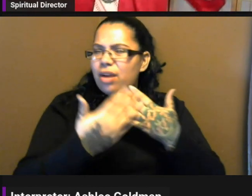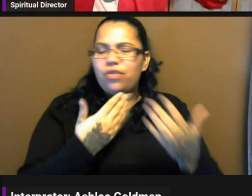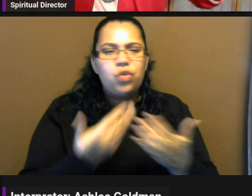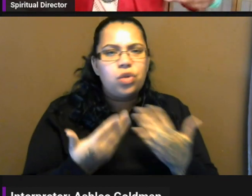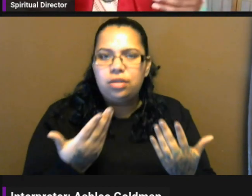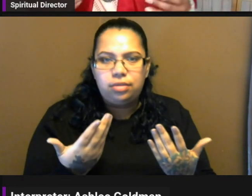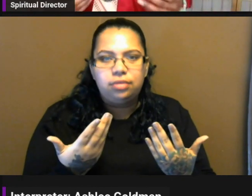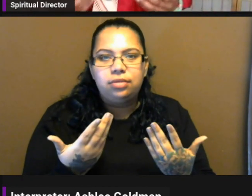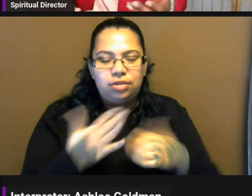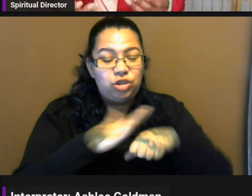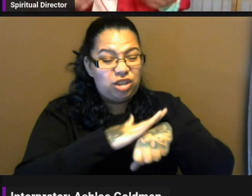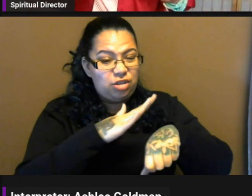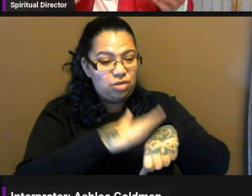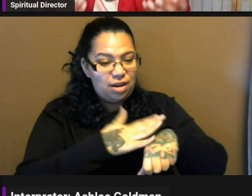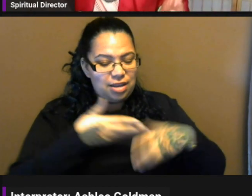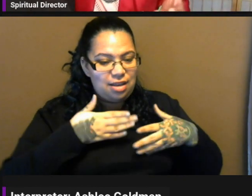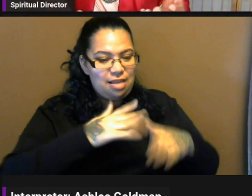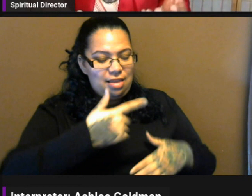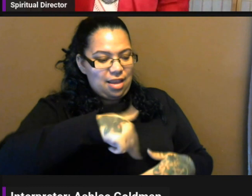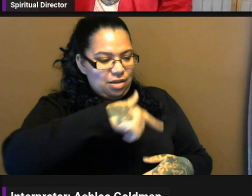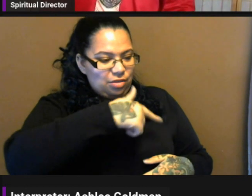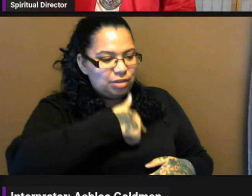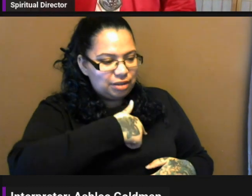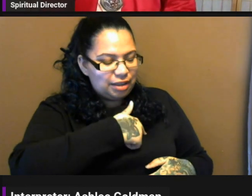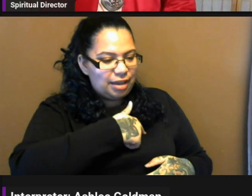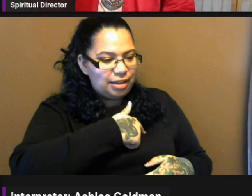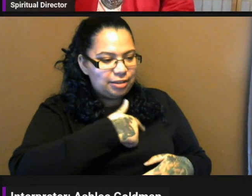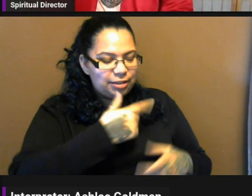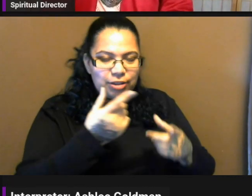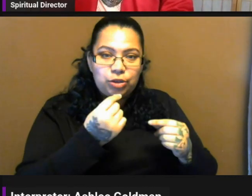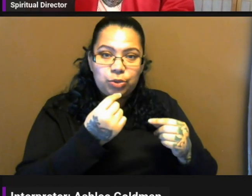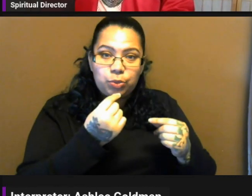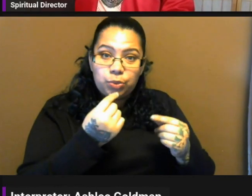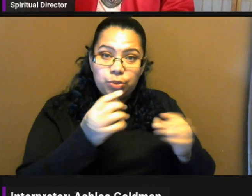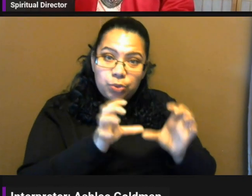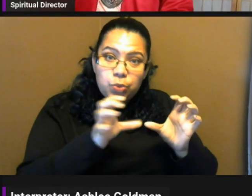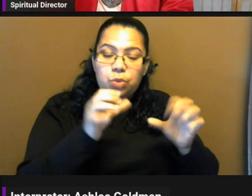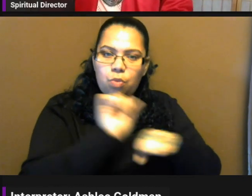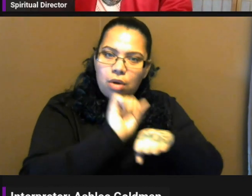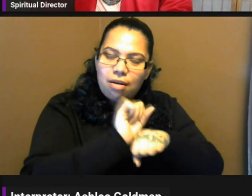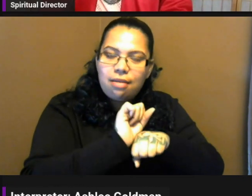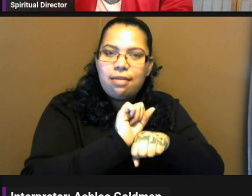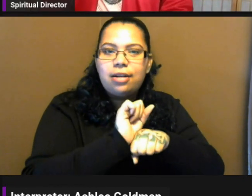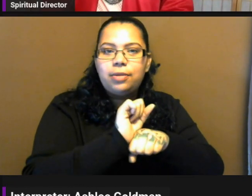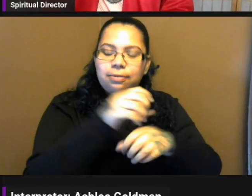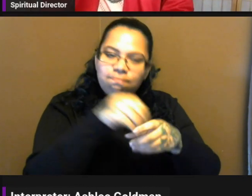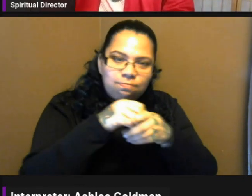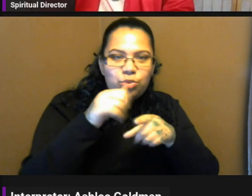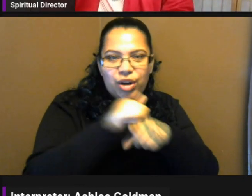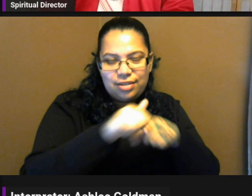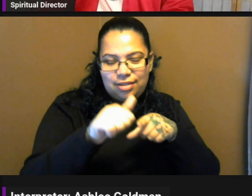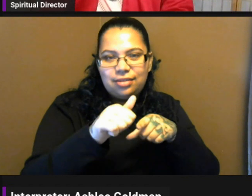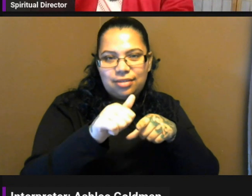Whatever it is, gentleness gives us the capacity to do the work, to engage the practice.